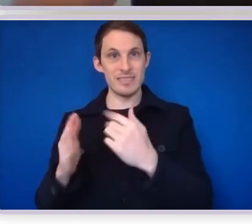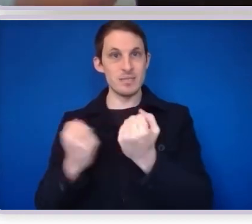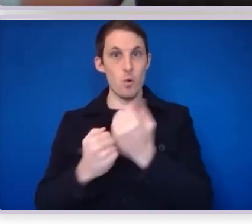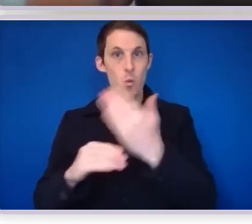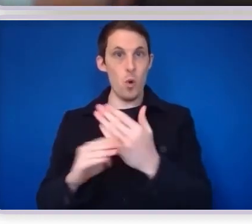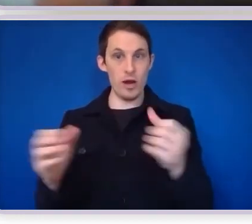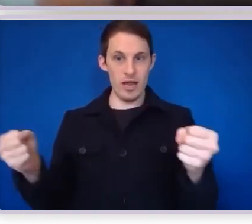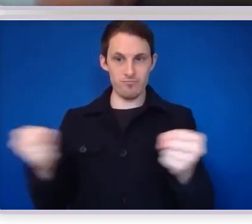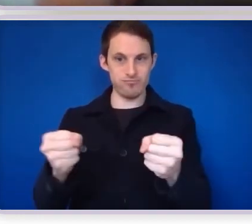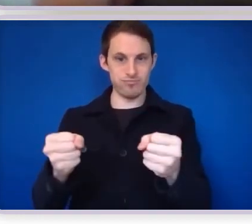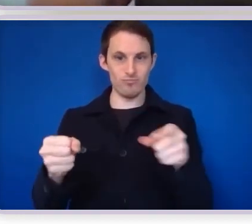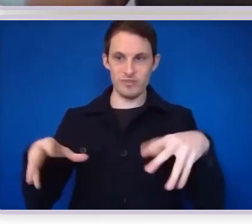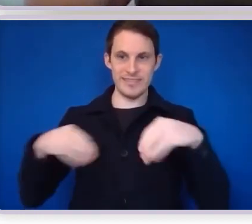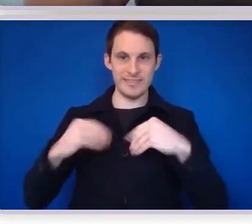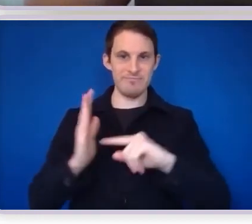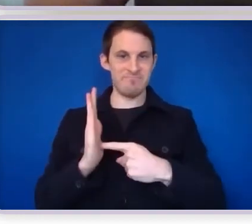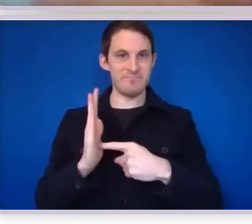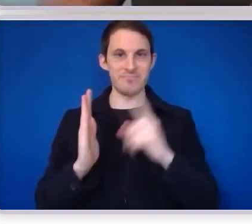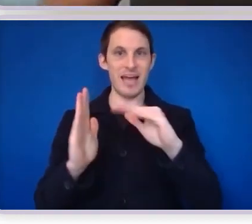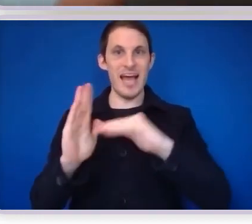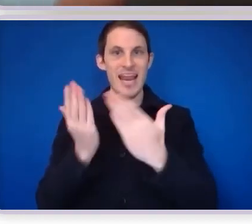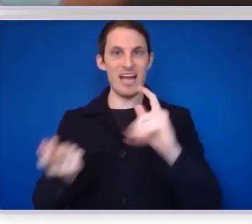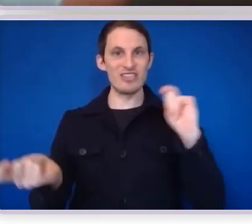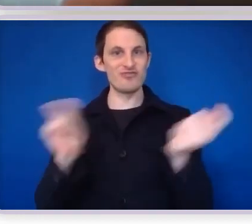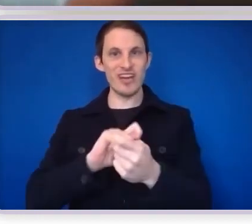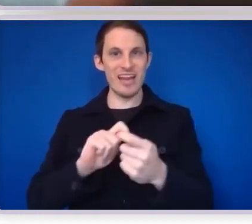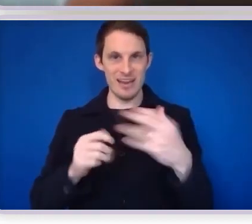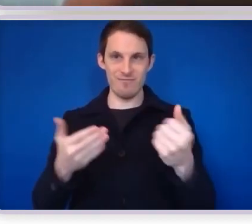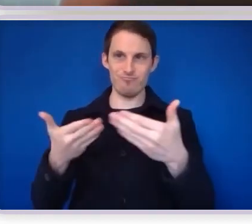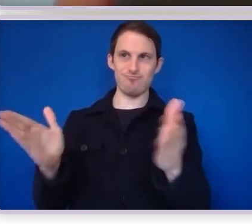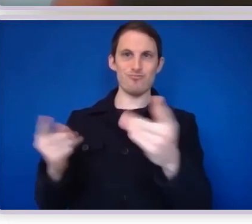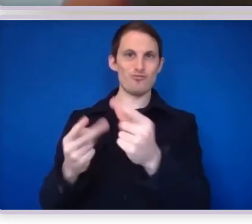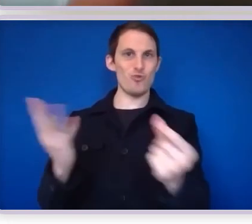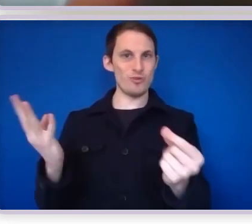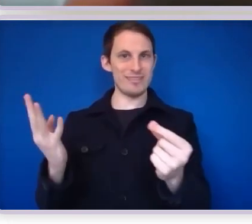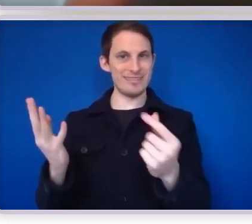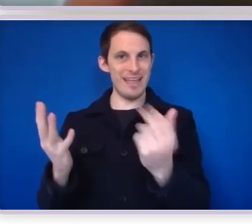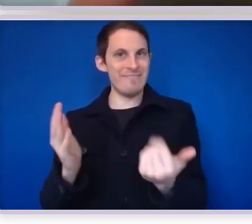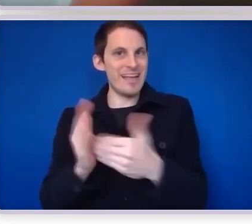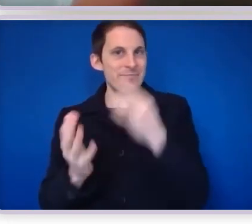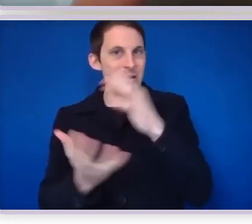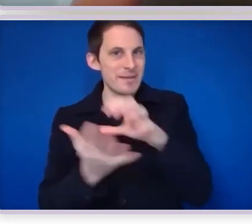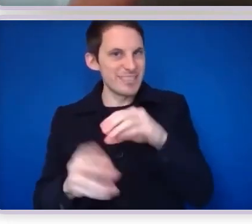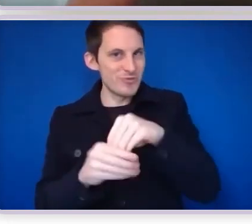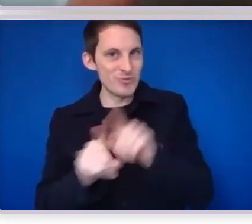choose. But now we've got all these choice. Yeah, back to that complexity. Can I have the next question, please?